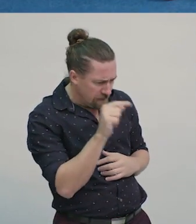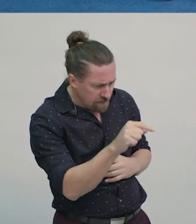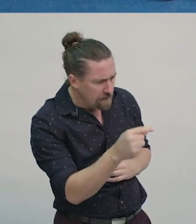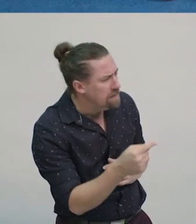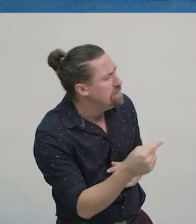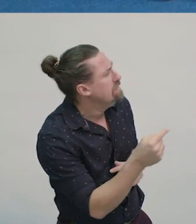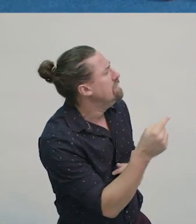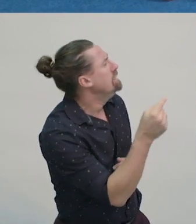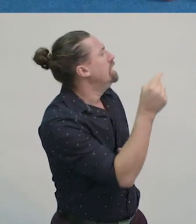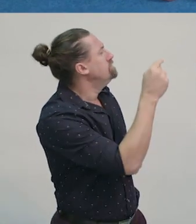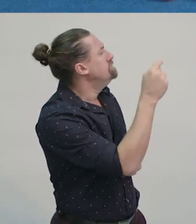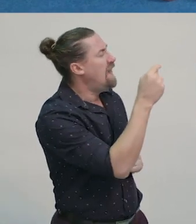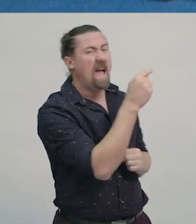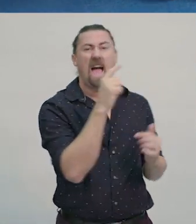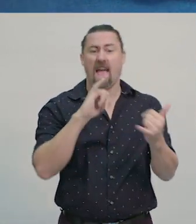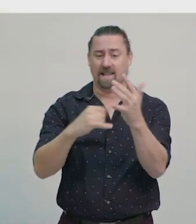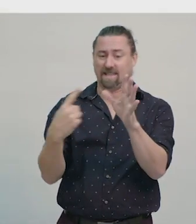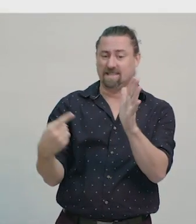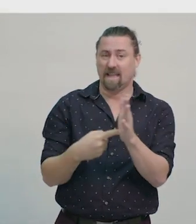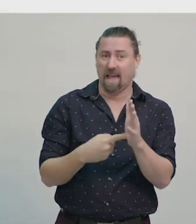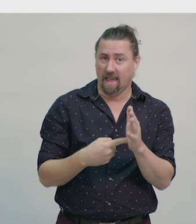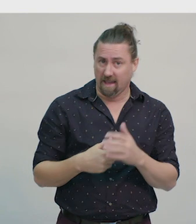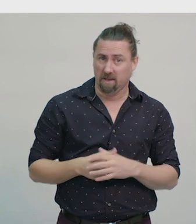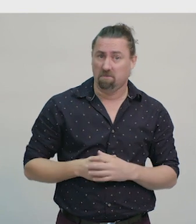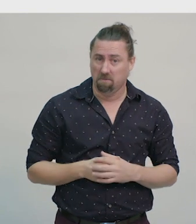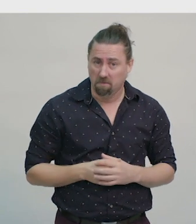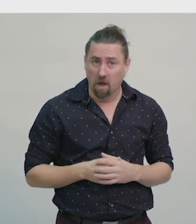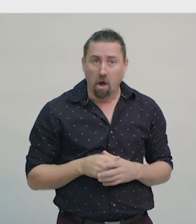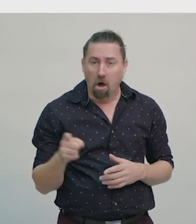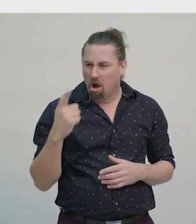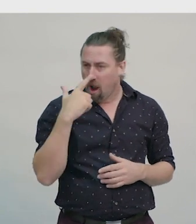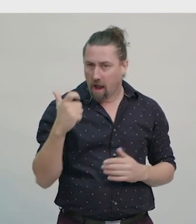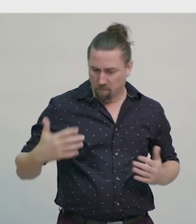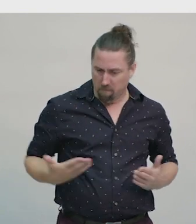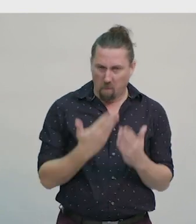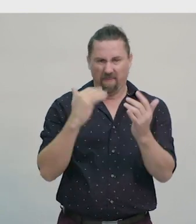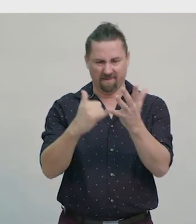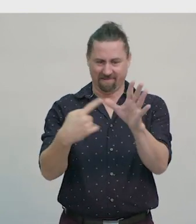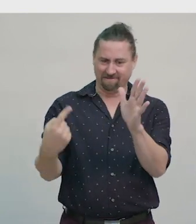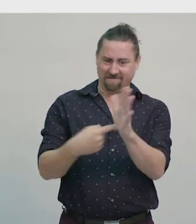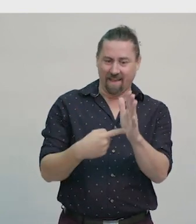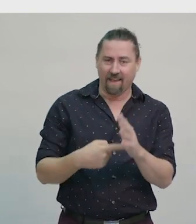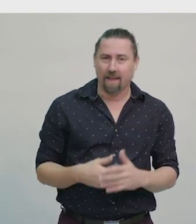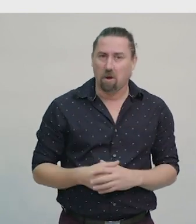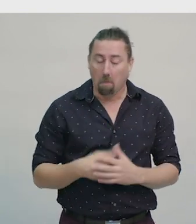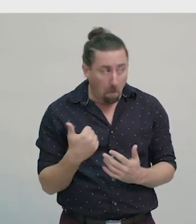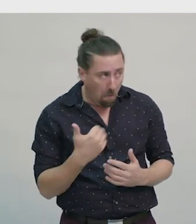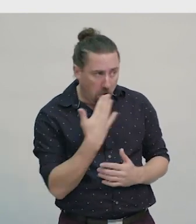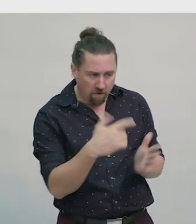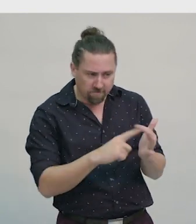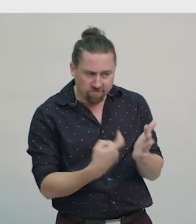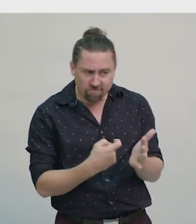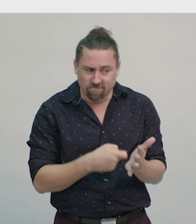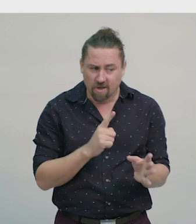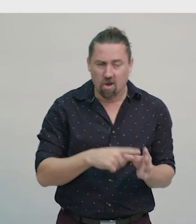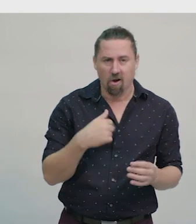column up, it is on a Saturday. Anne, your birthday is on a Saturday. Wow! Thanks, Terry. Now I